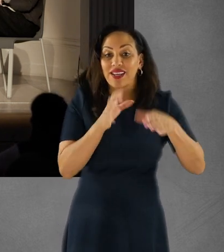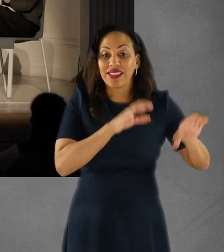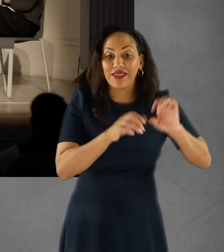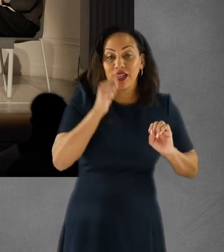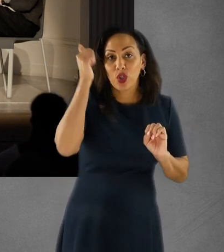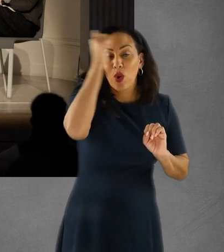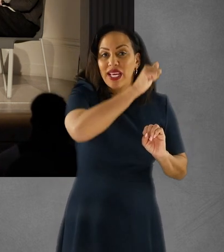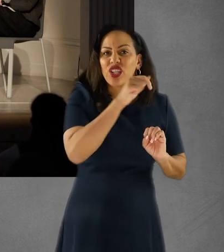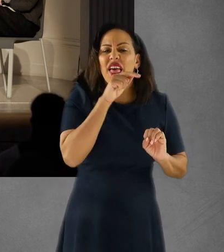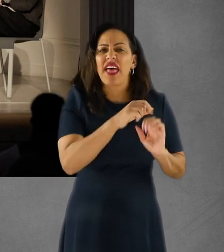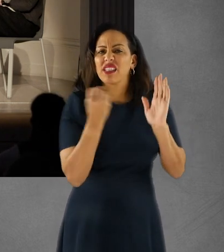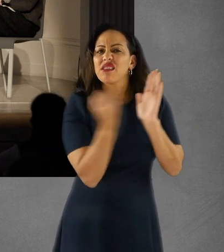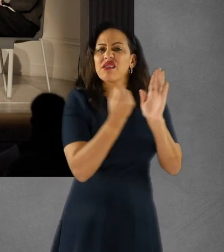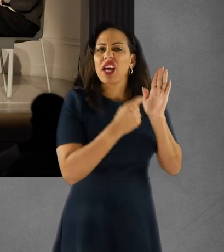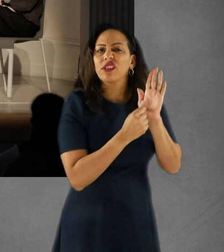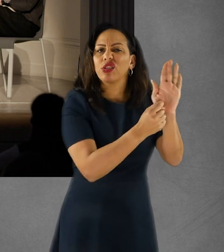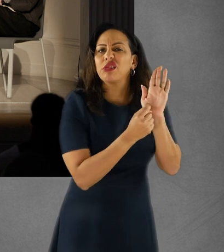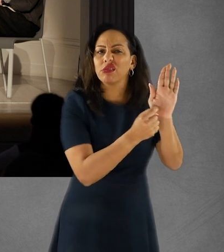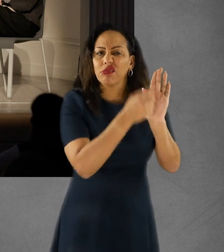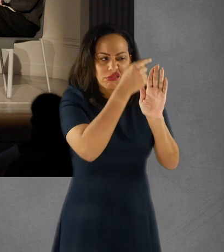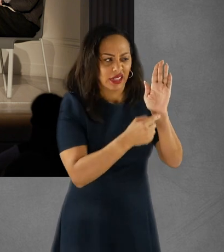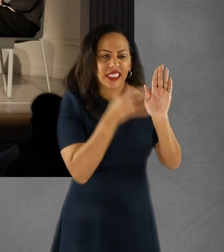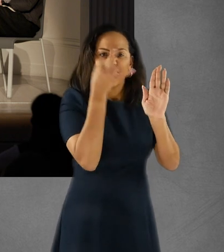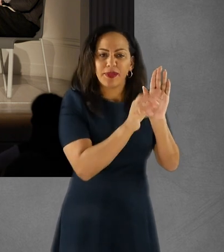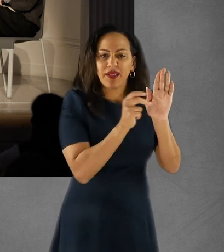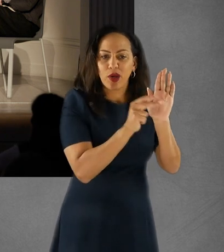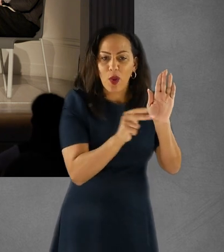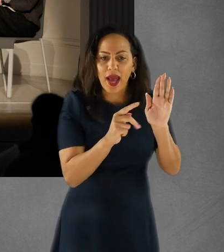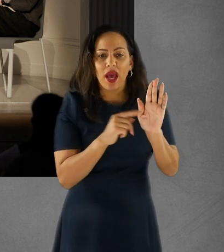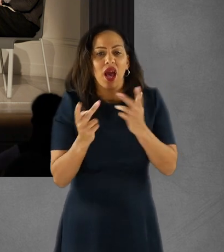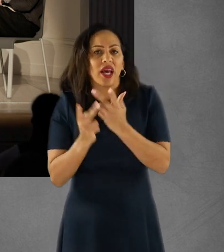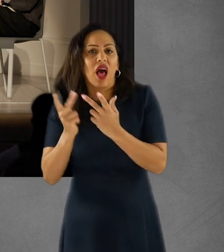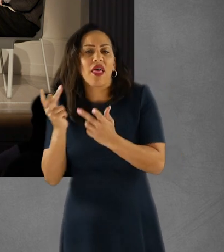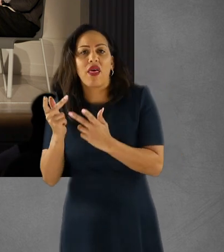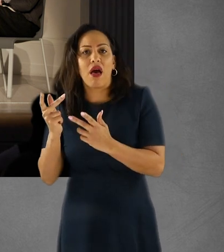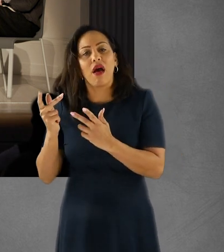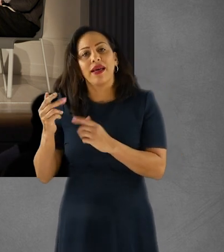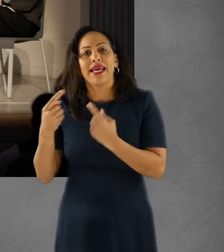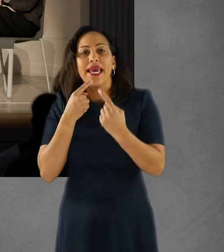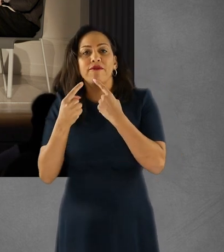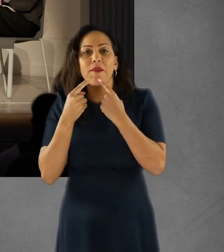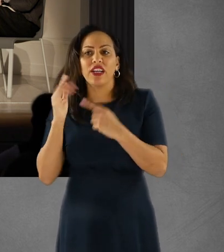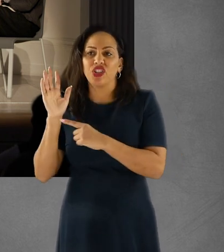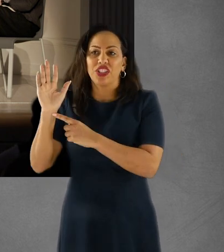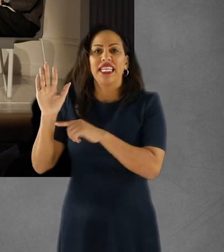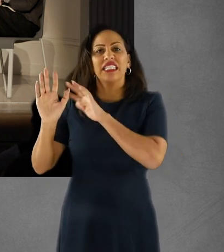mm-hmm. enfleshing, embodying, feeling, sort of learning, of which art is one, right? Poetry is one, myth is one,